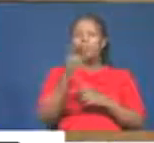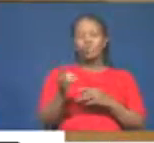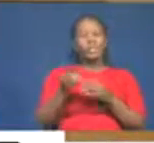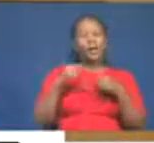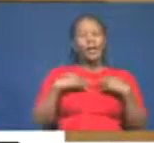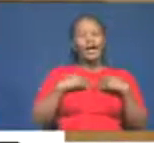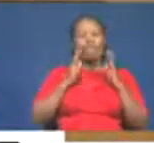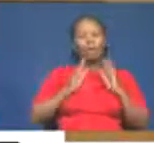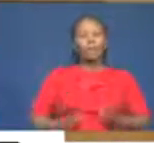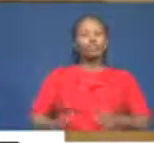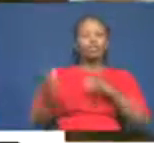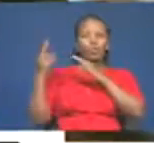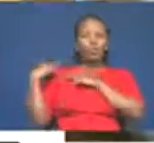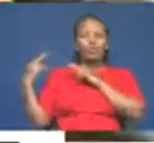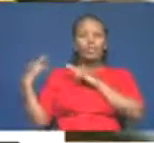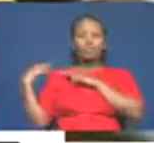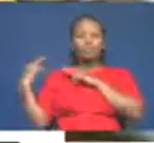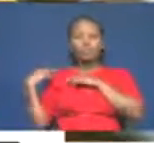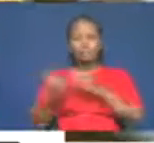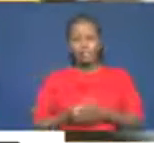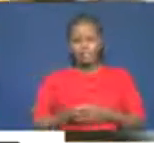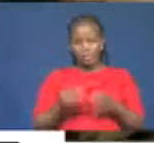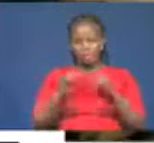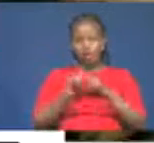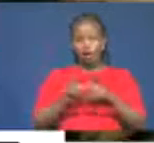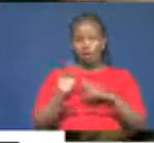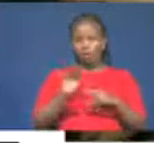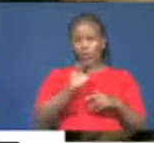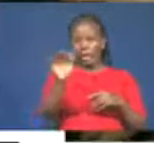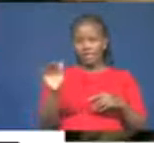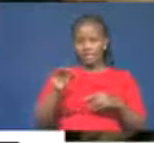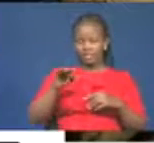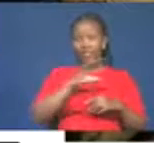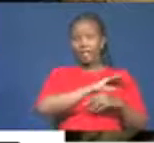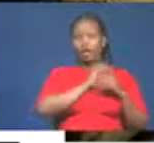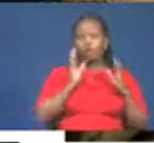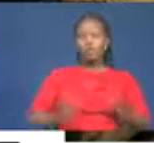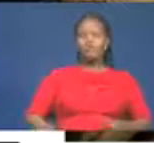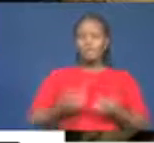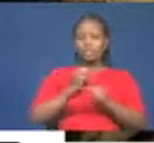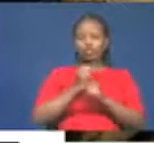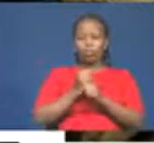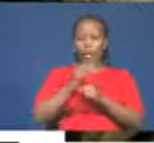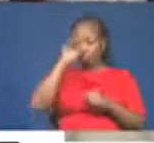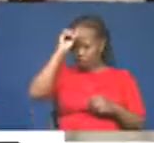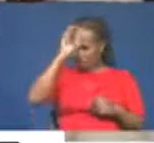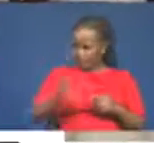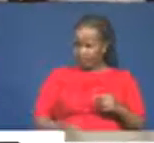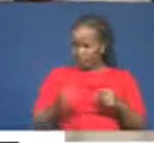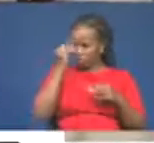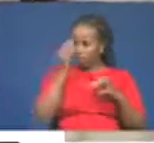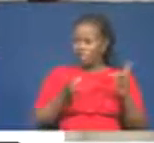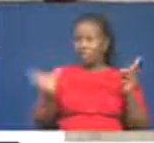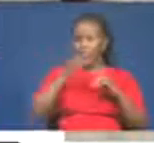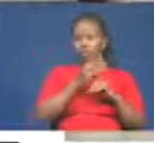responsibility. Naibu Rais vilevile ametoa wito kwa makamishna wa county kushirikiana na magavana ili kuafikia agenda ya maendeleo,